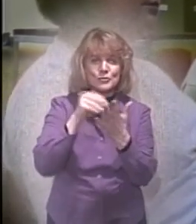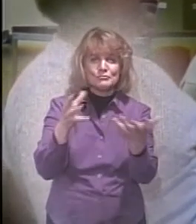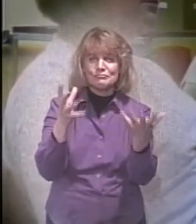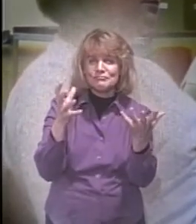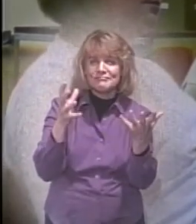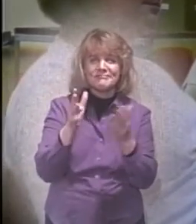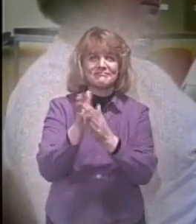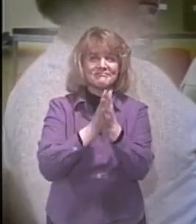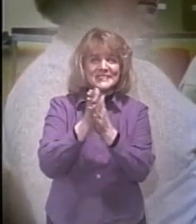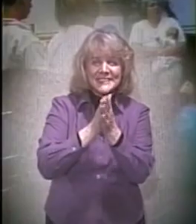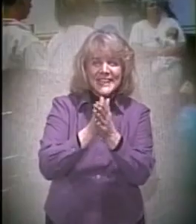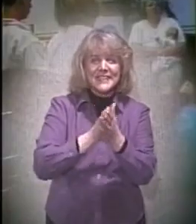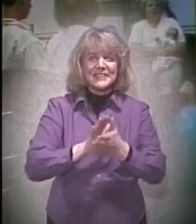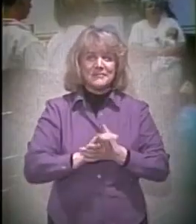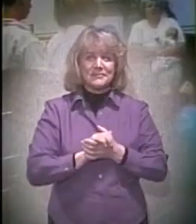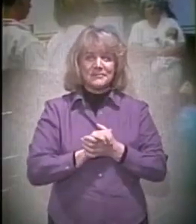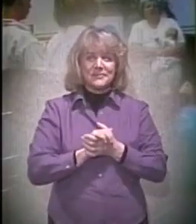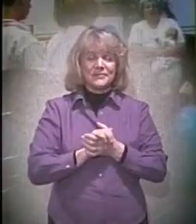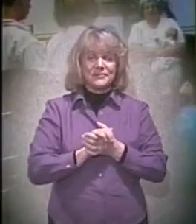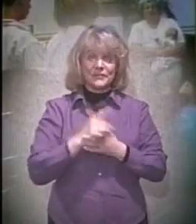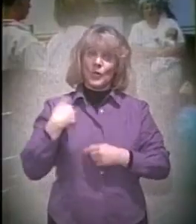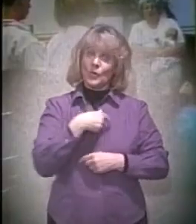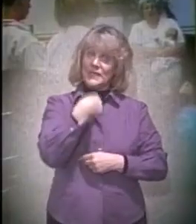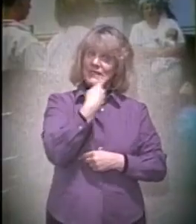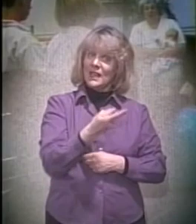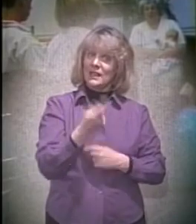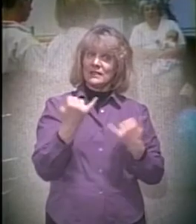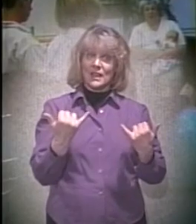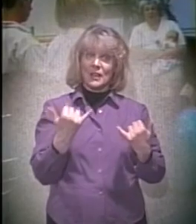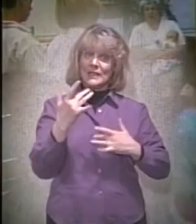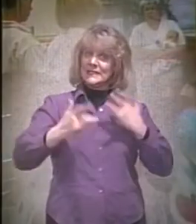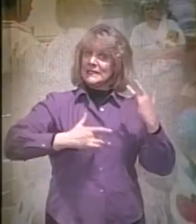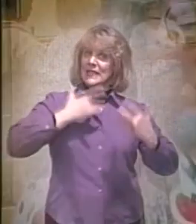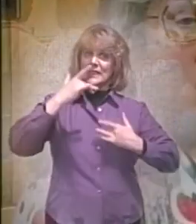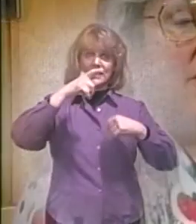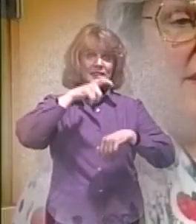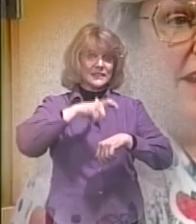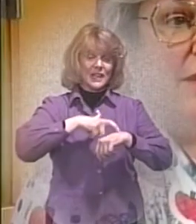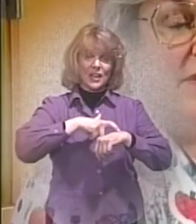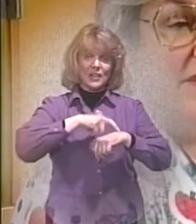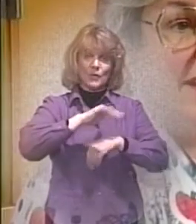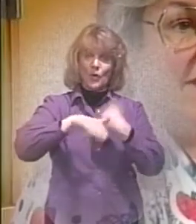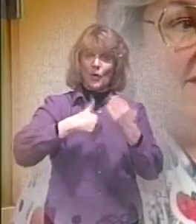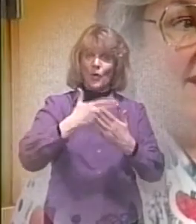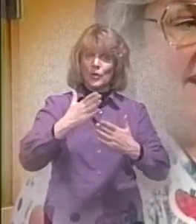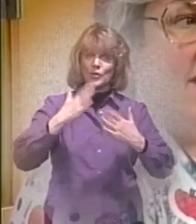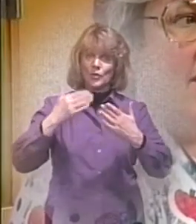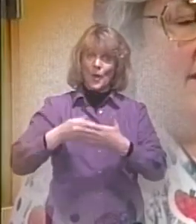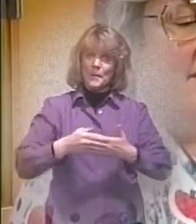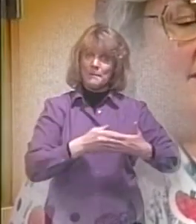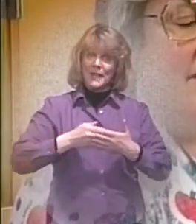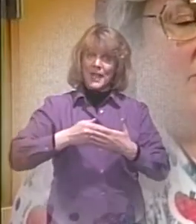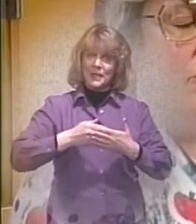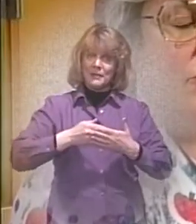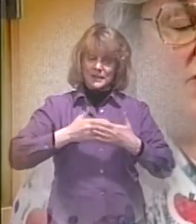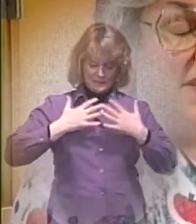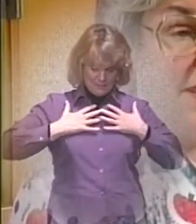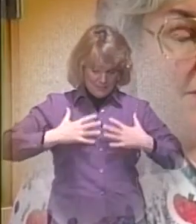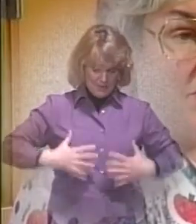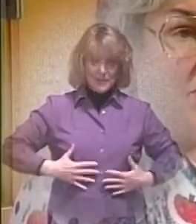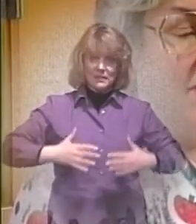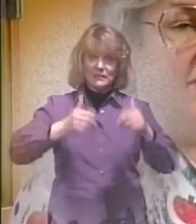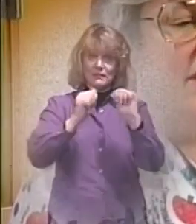to their baby. I tell them this is the time that's really exciting because now all the anatomy is there and he's starting to